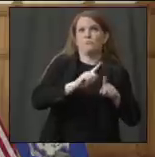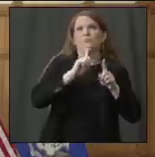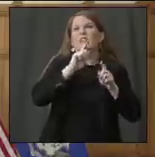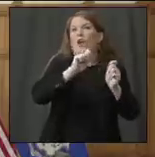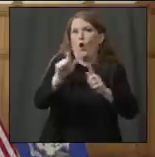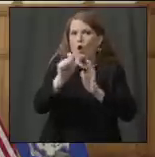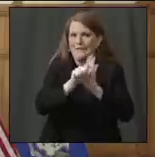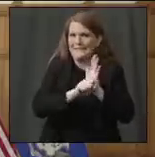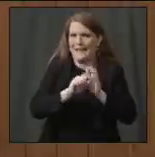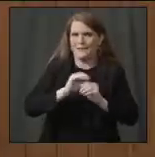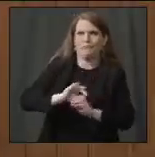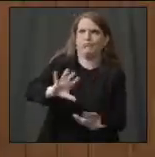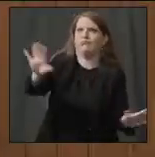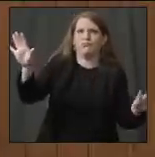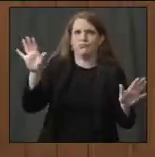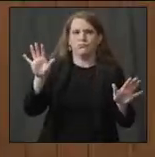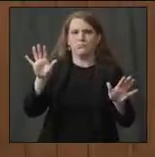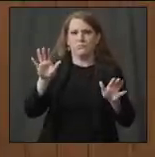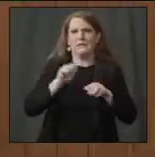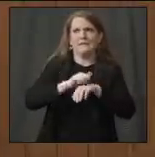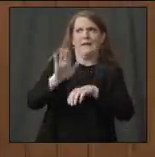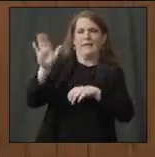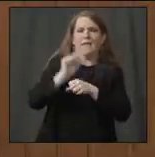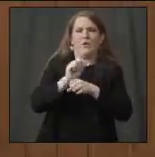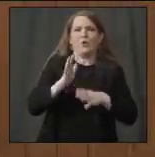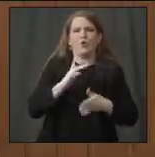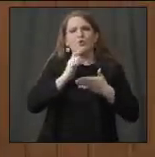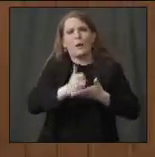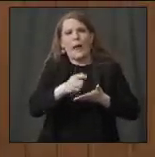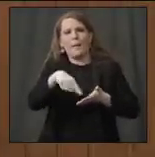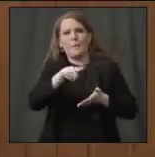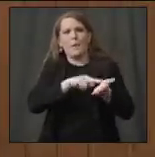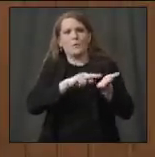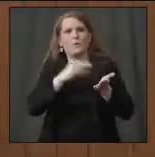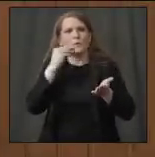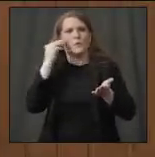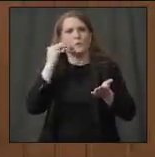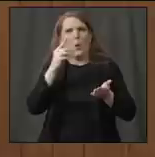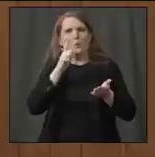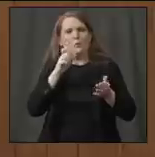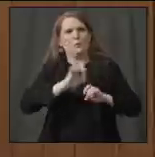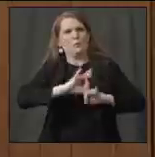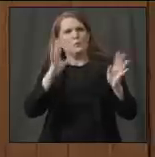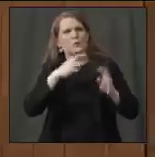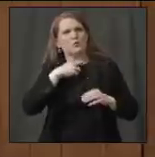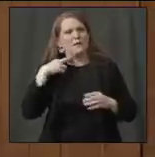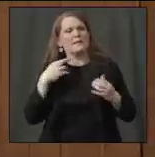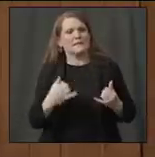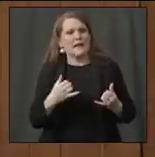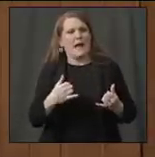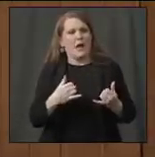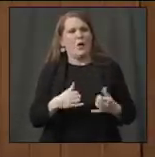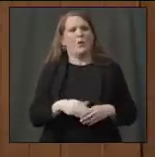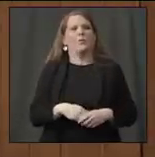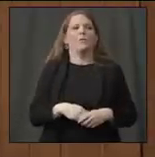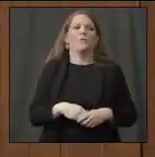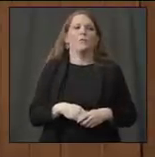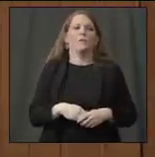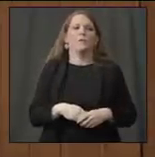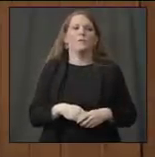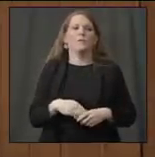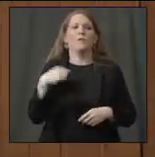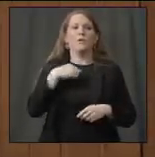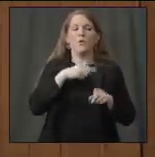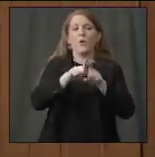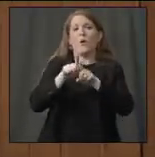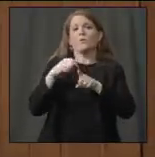homes are an area of significant risk in this pandemic. More significantly, though, as we discussed previously, we have 40 staff in our Department of